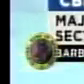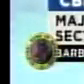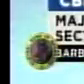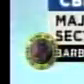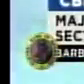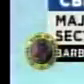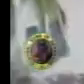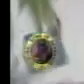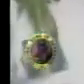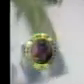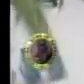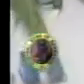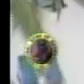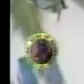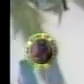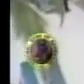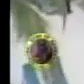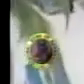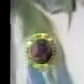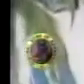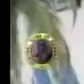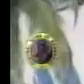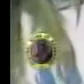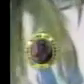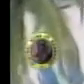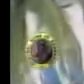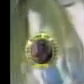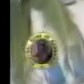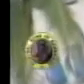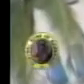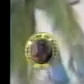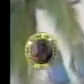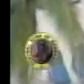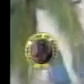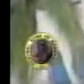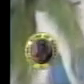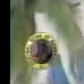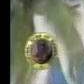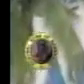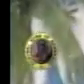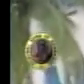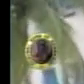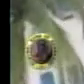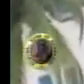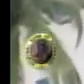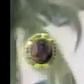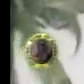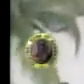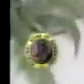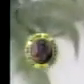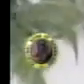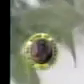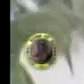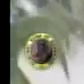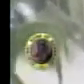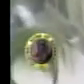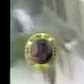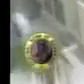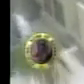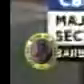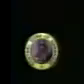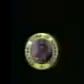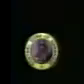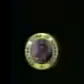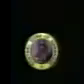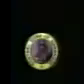hotels and tourism-related activity is expected to be over $600 million over the